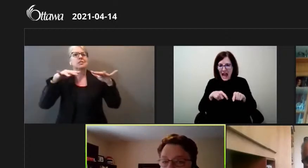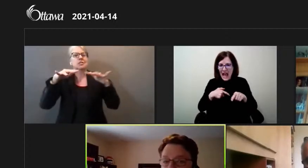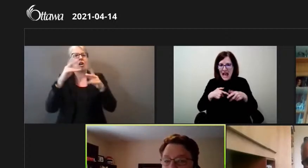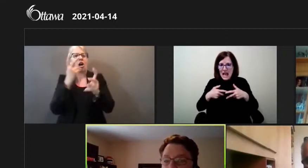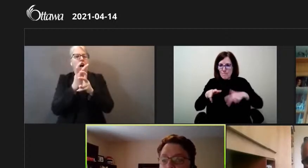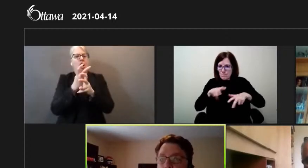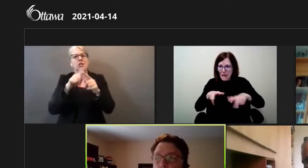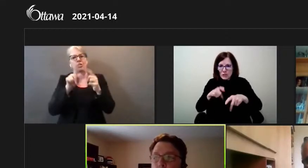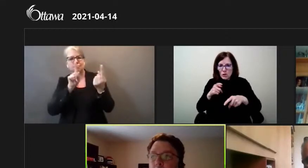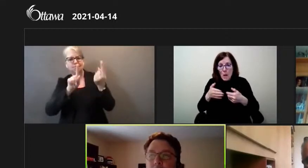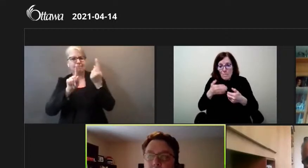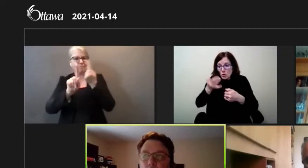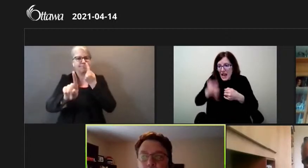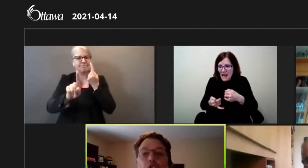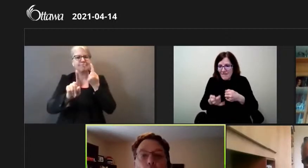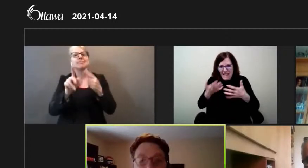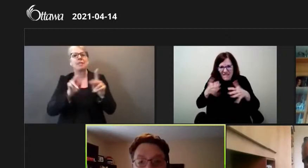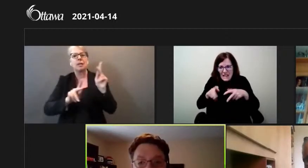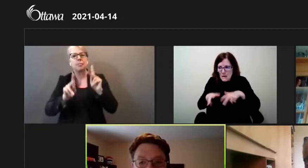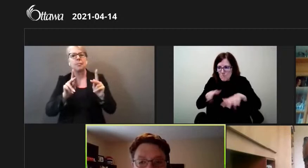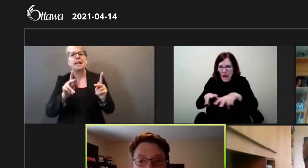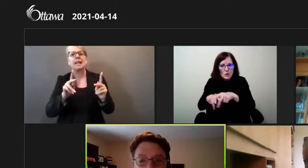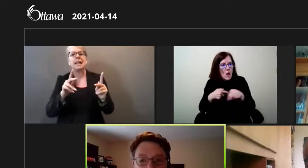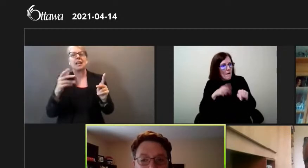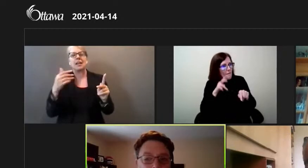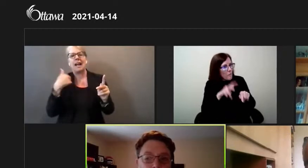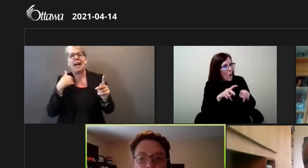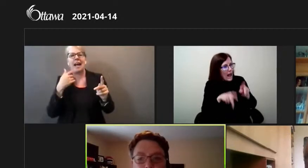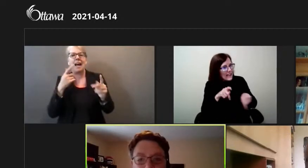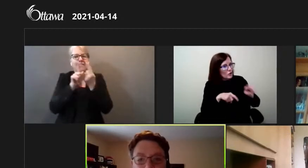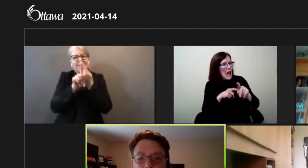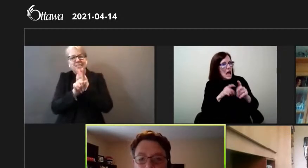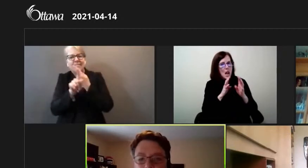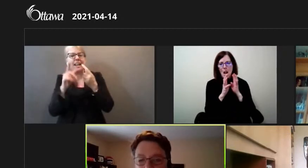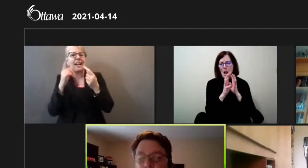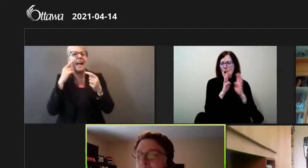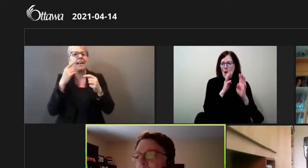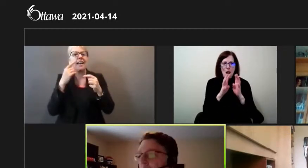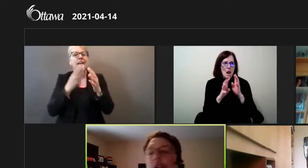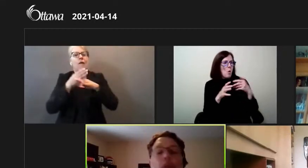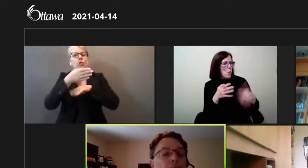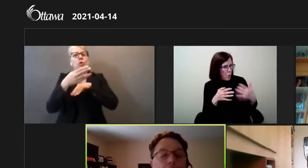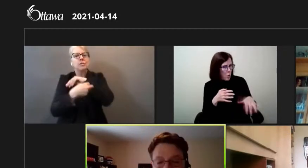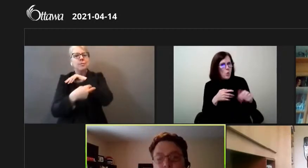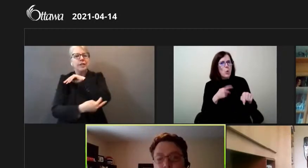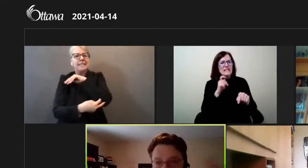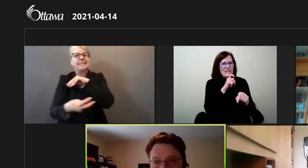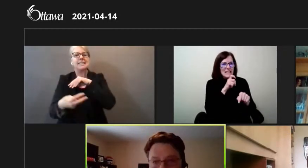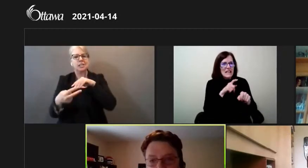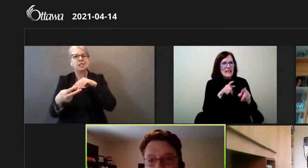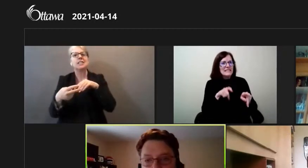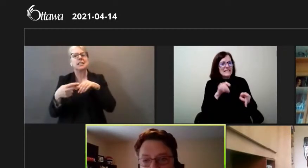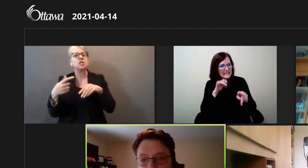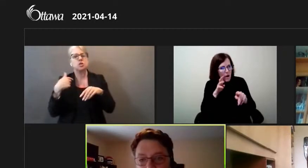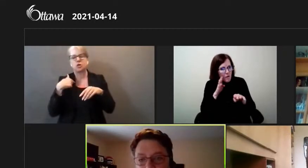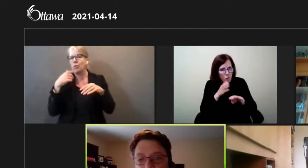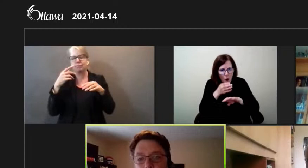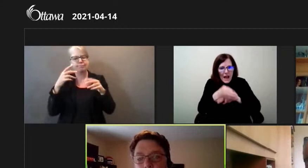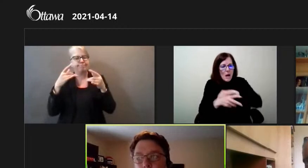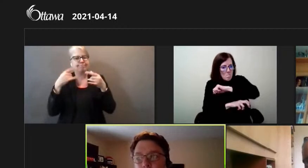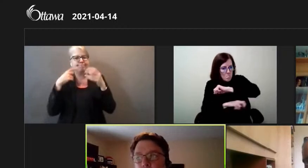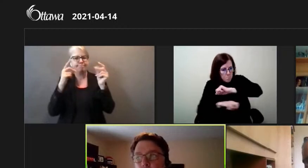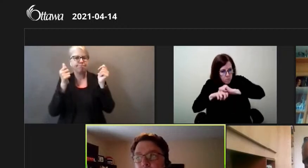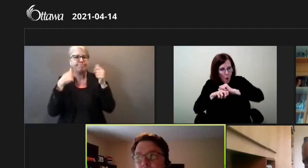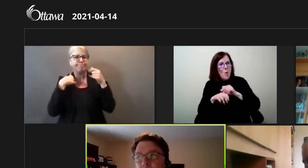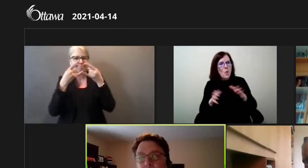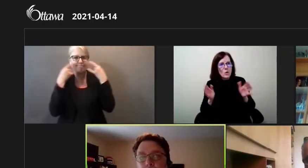people. There were some kind of choke points, you know, across a bridge and you know, the mask came out and then it came on.